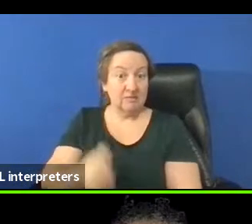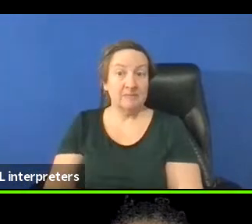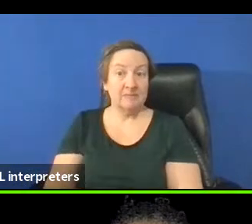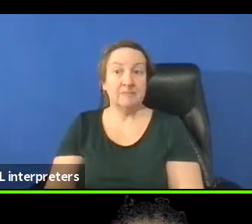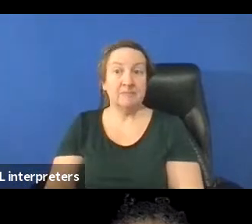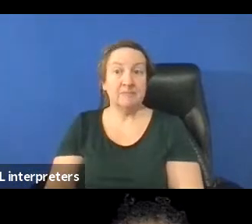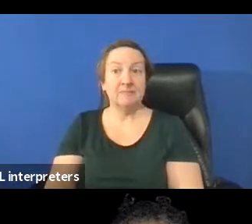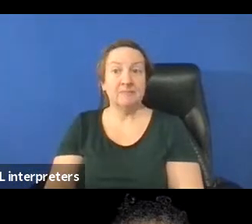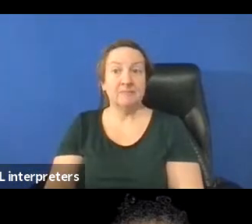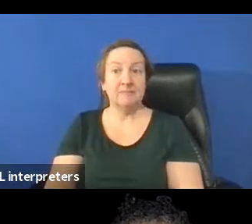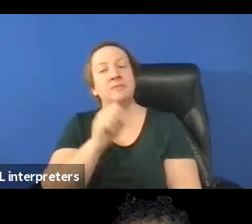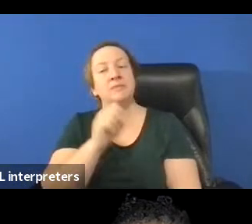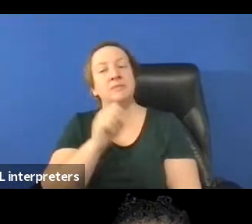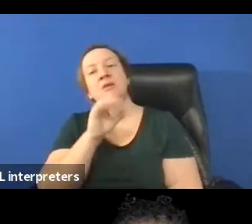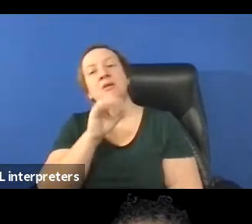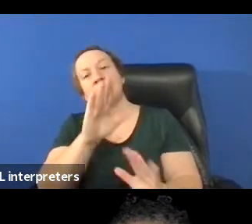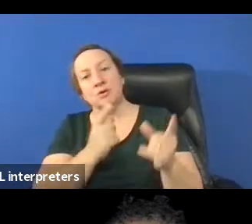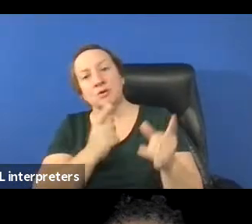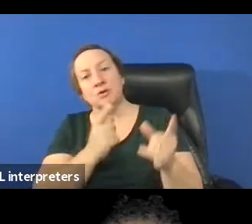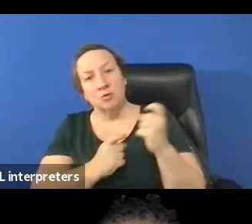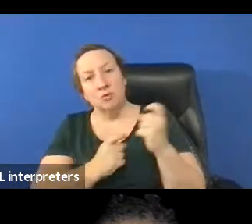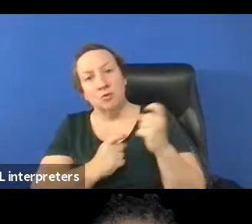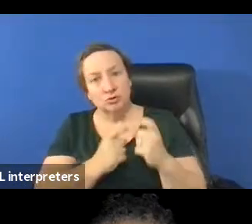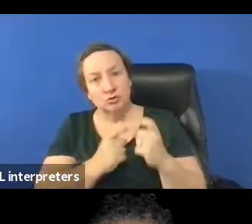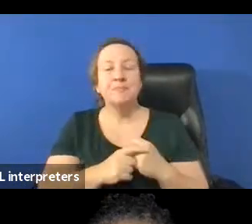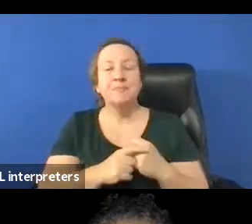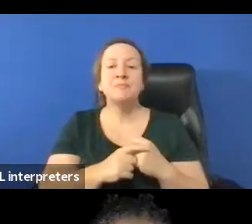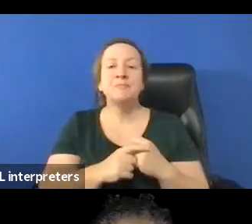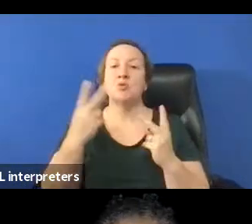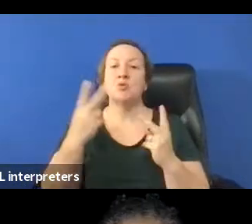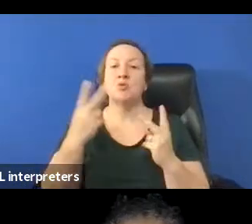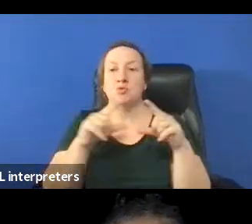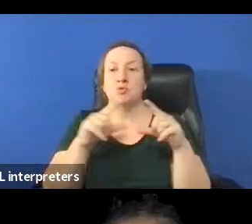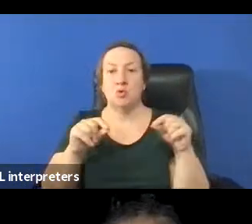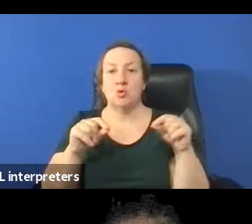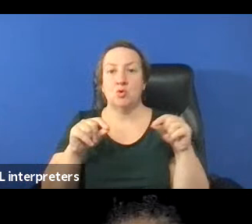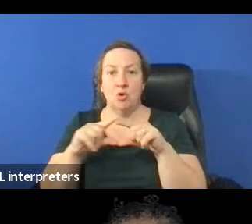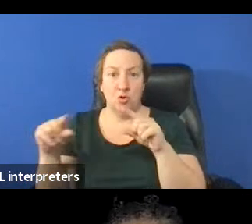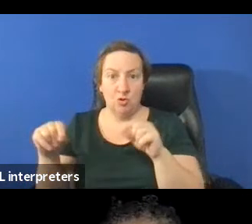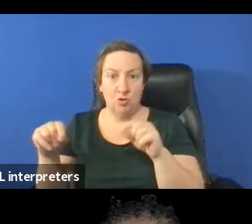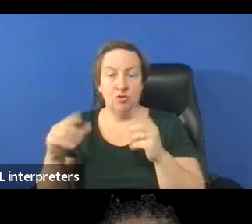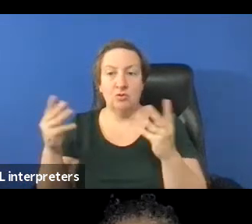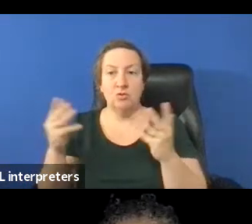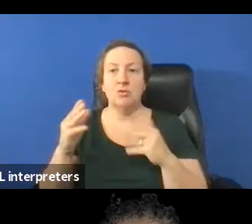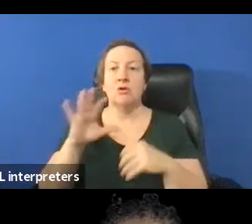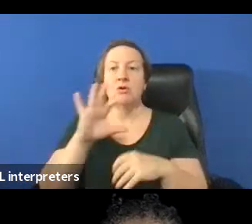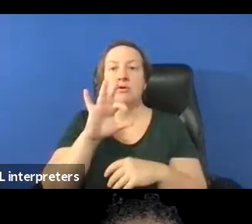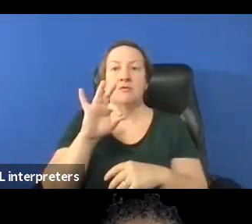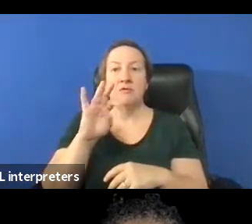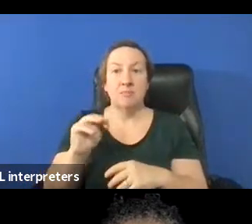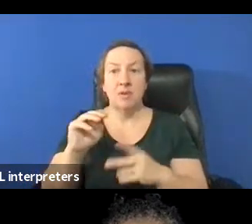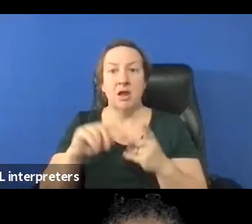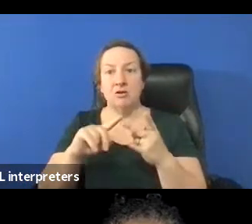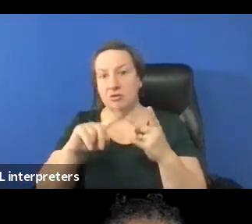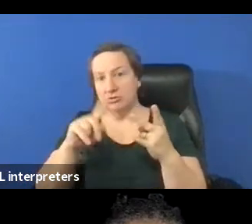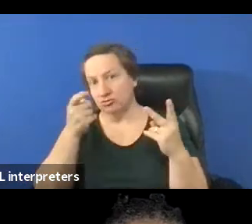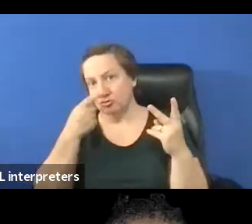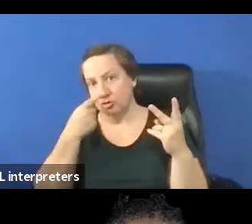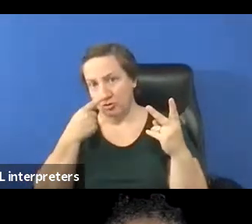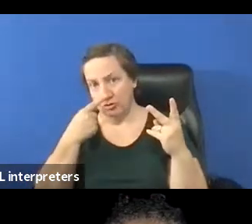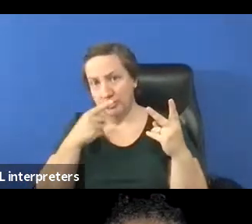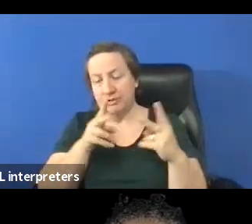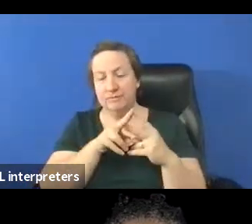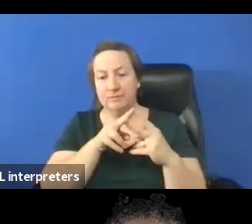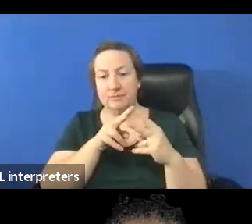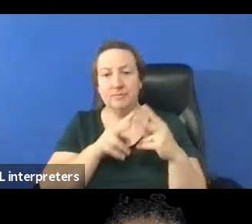Yes, that's a great question. So the two card options were Fred Meyer and Target.